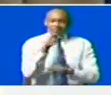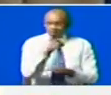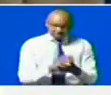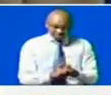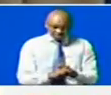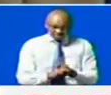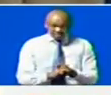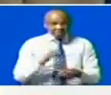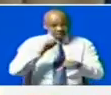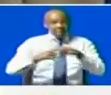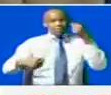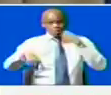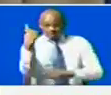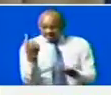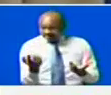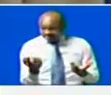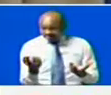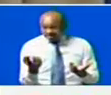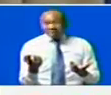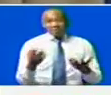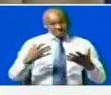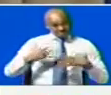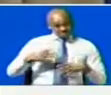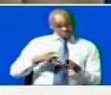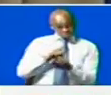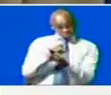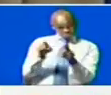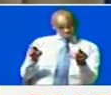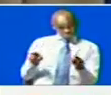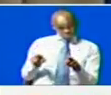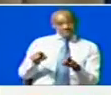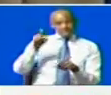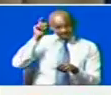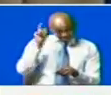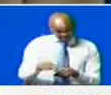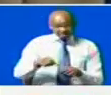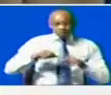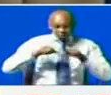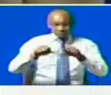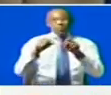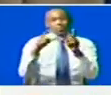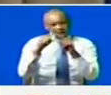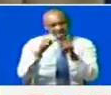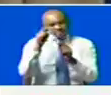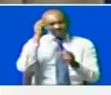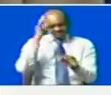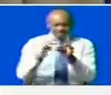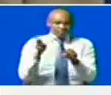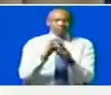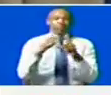And once won, a people must keep to their word.